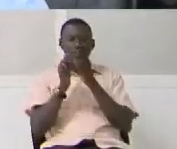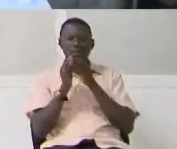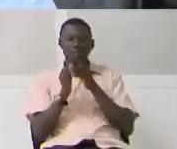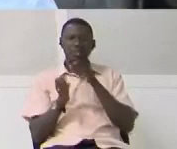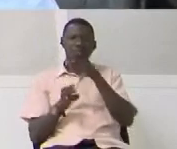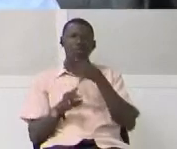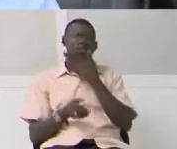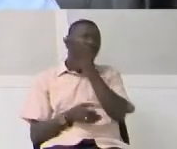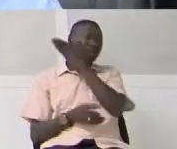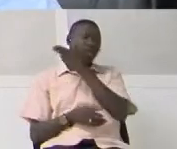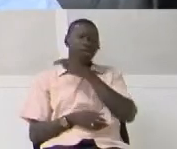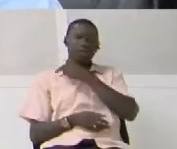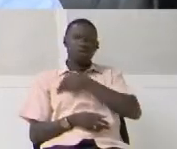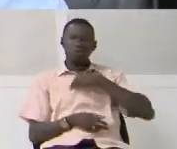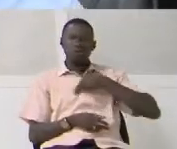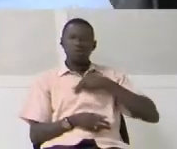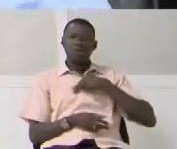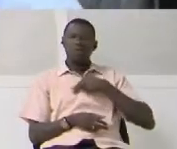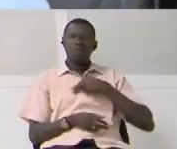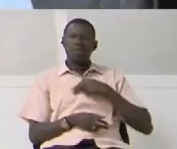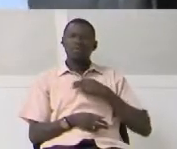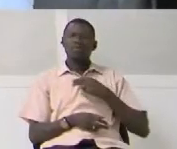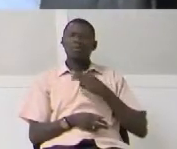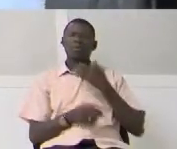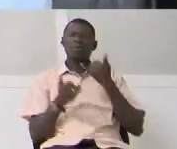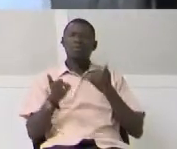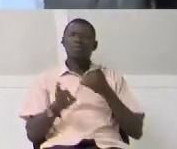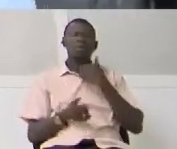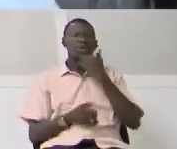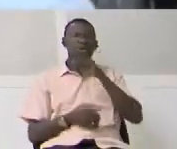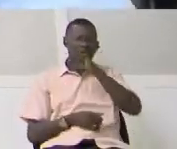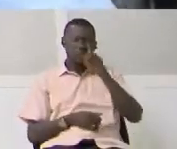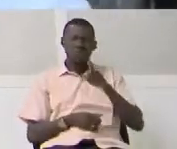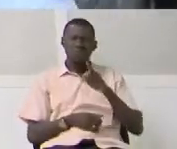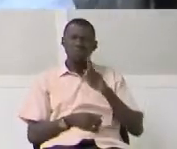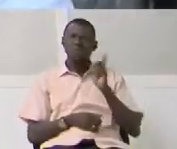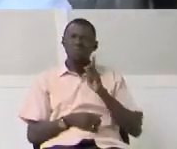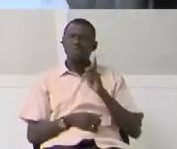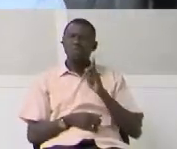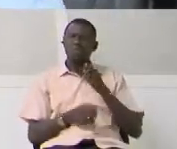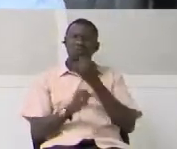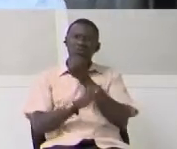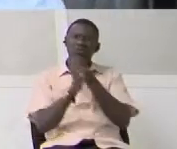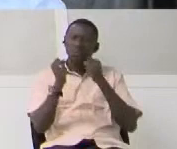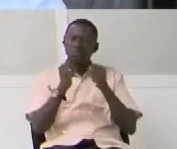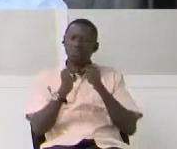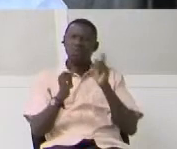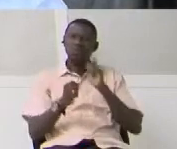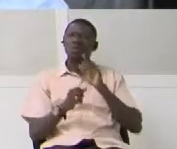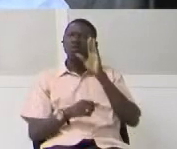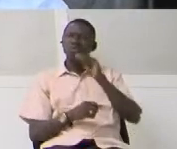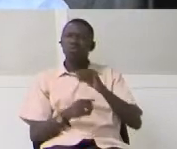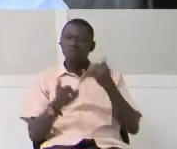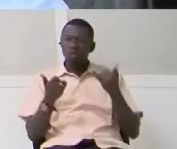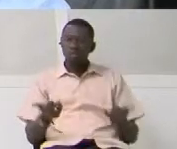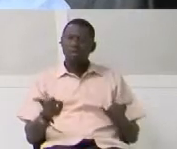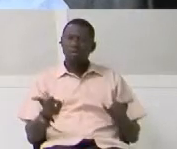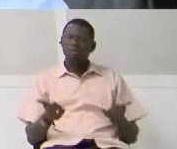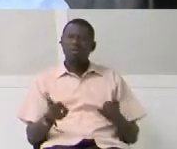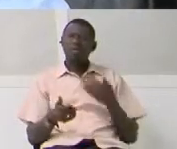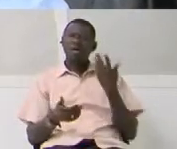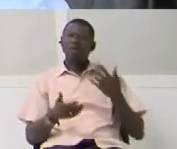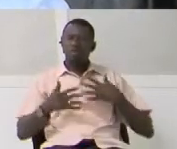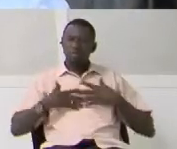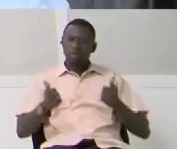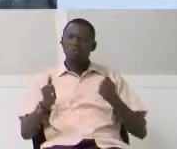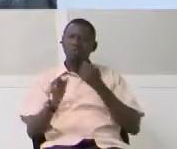you are in Norway. You mentioned that he was in Norway. I want to know what is he up to now and how is his health